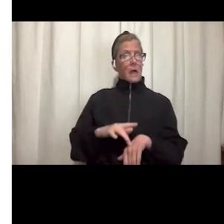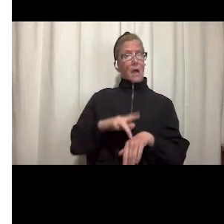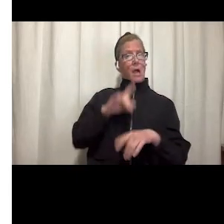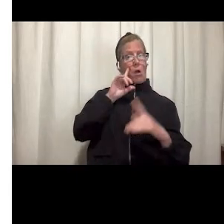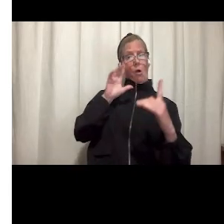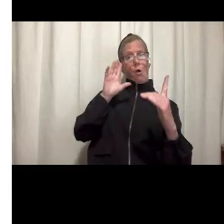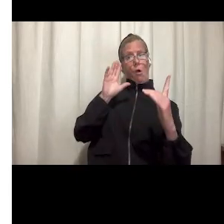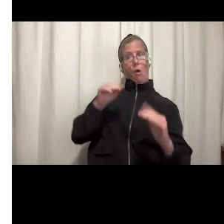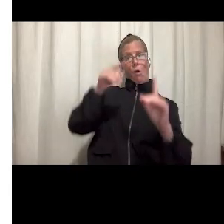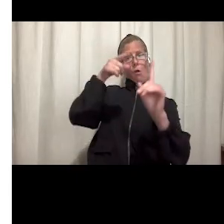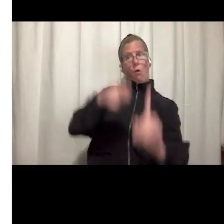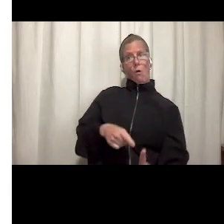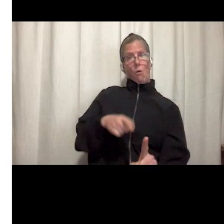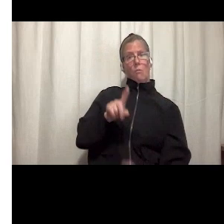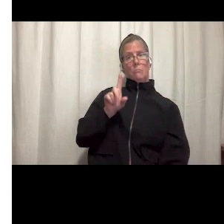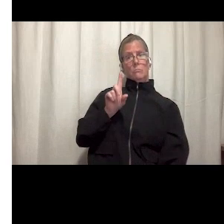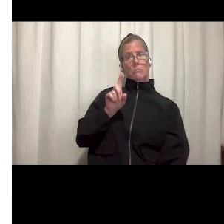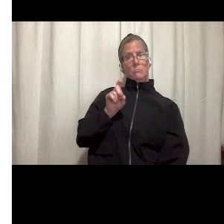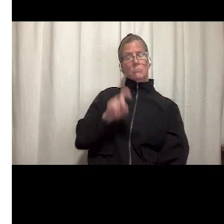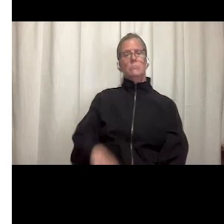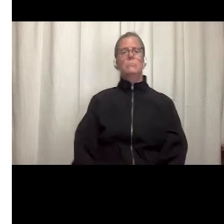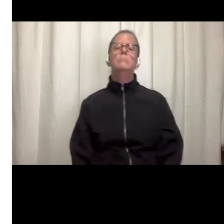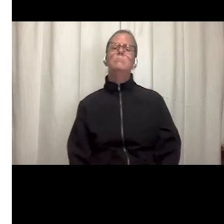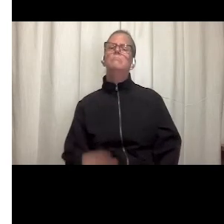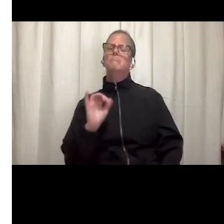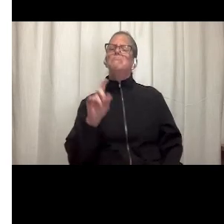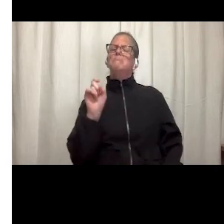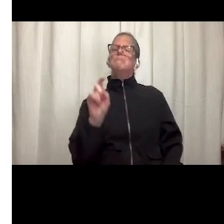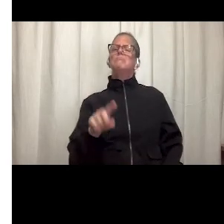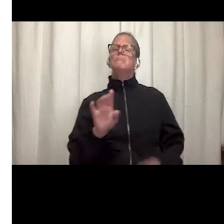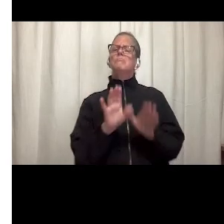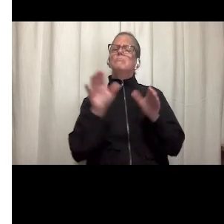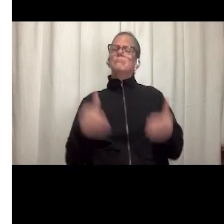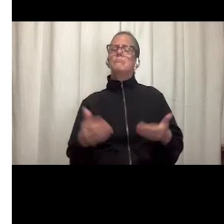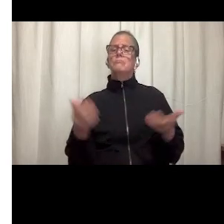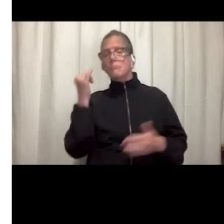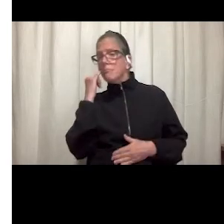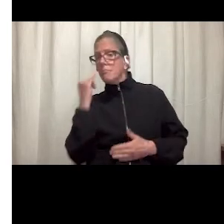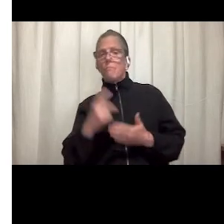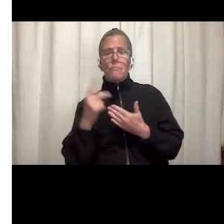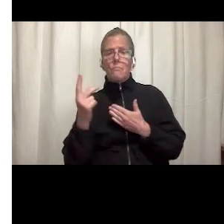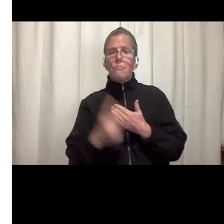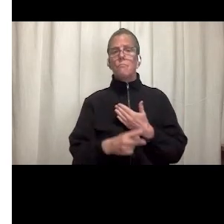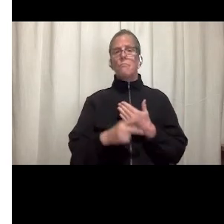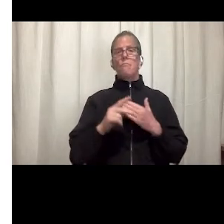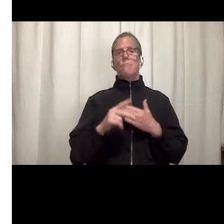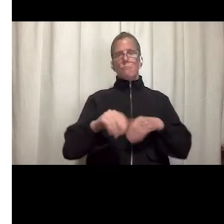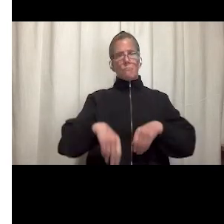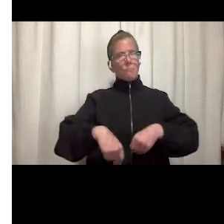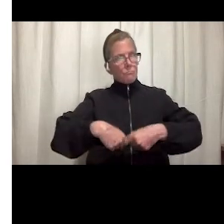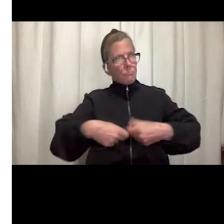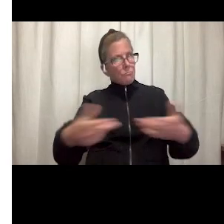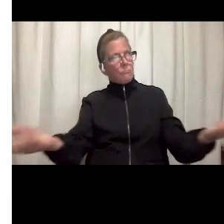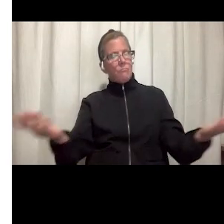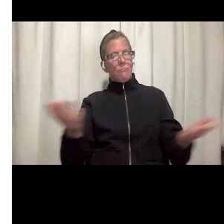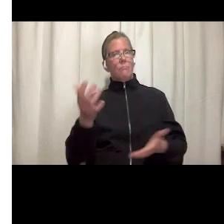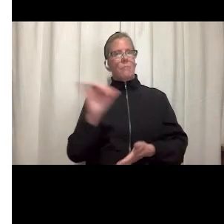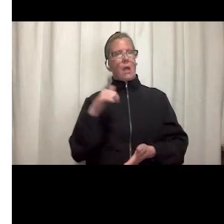implementation objectives? This question focuses on whether the program is being delivered as